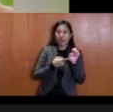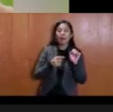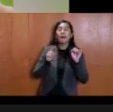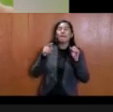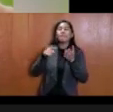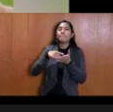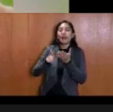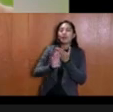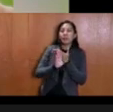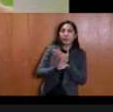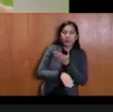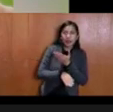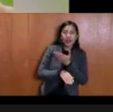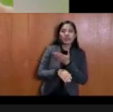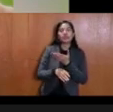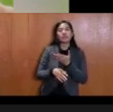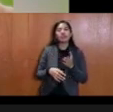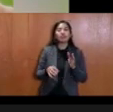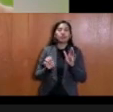in terms of